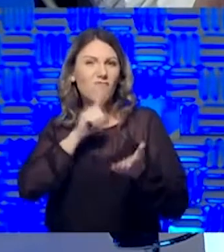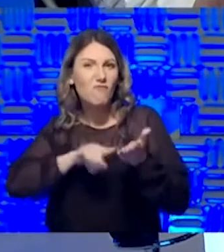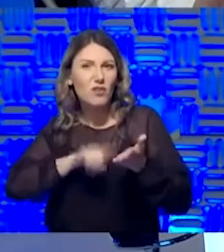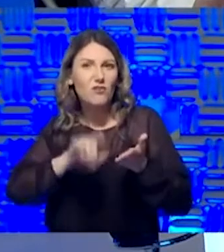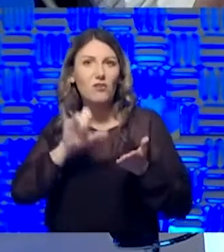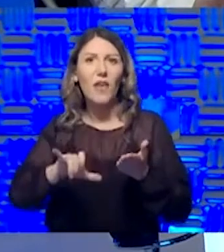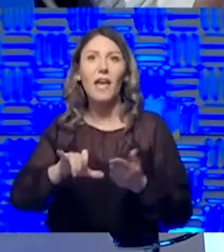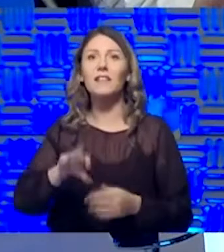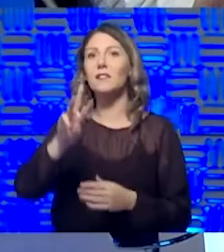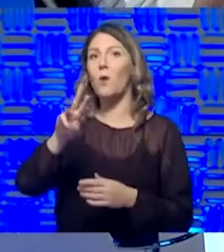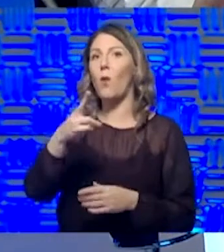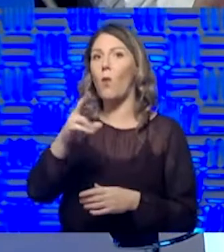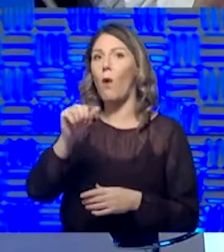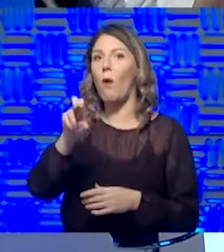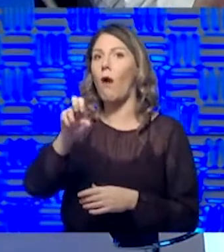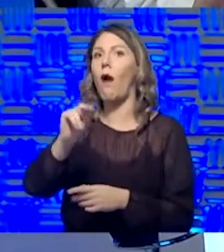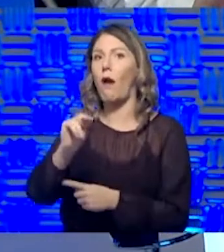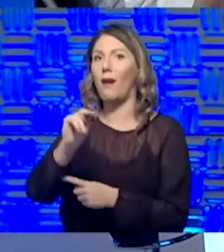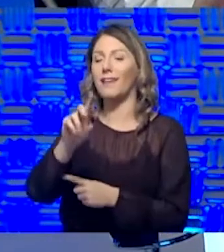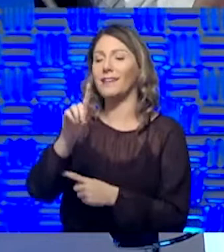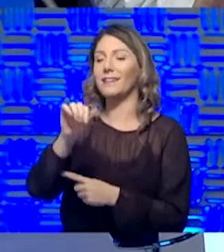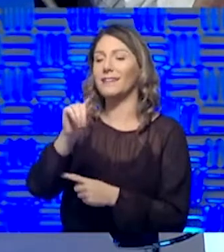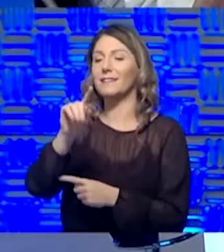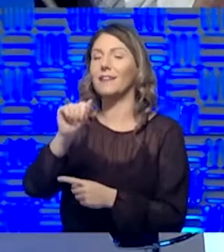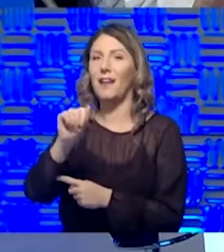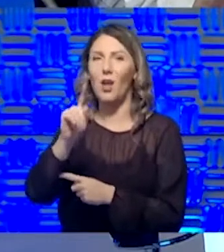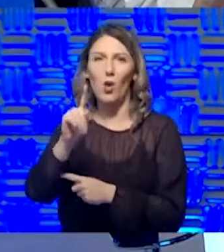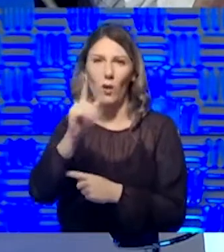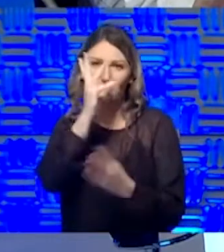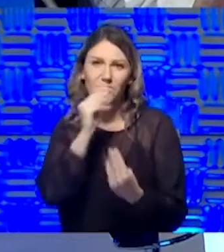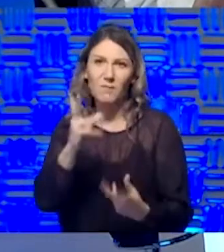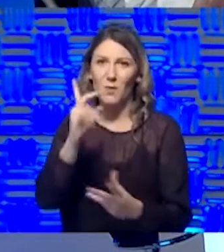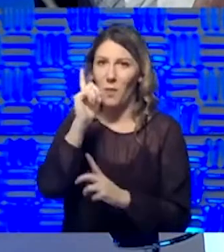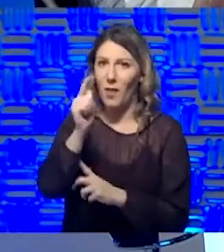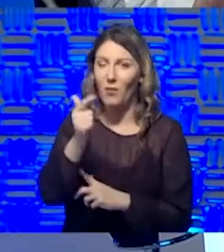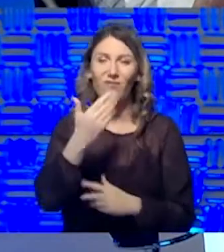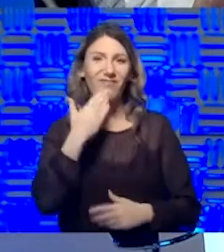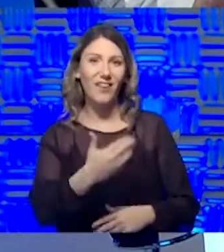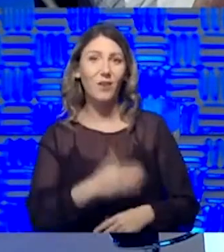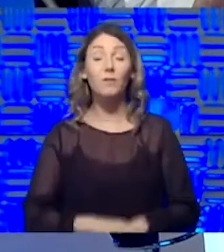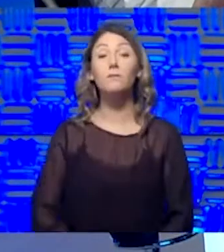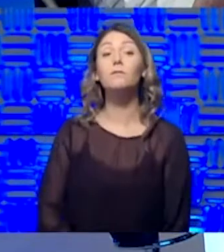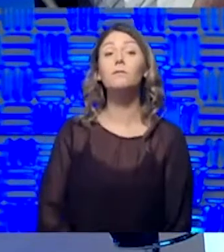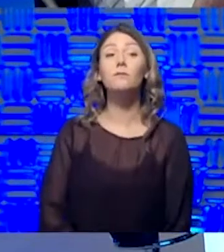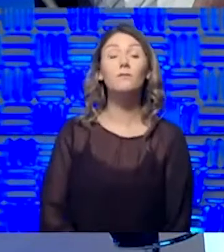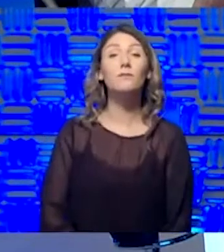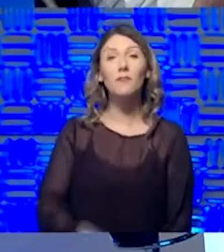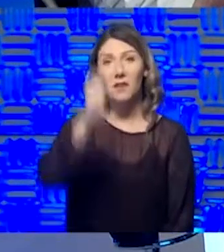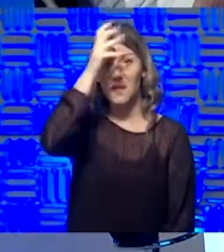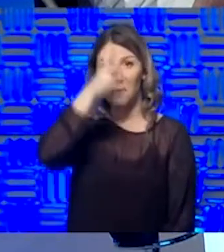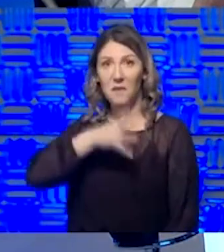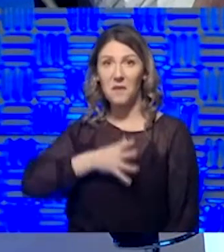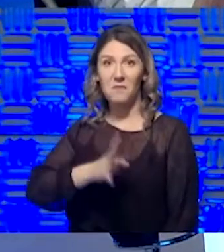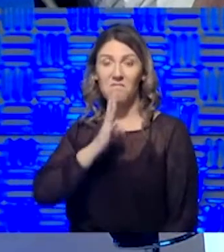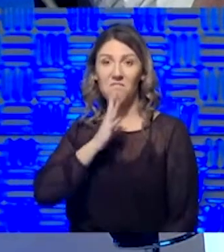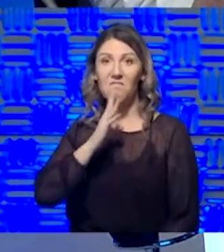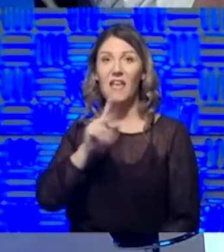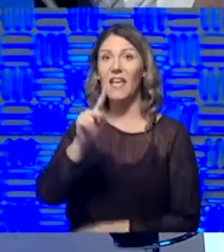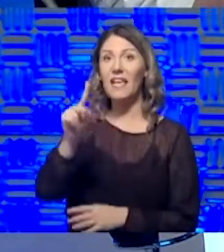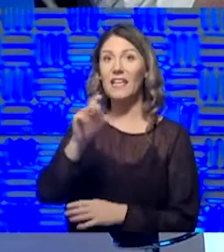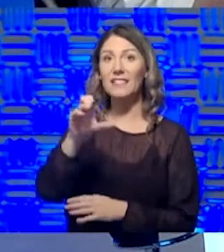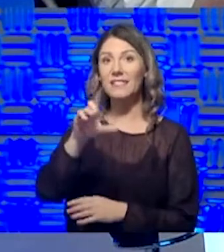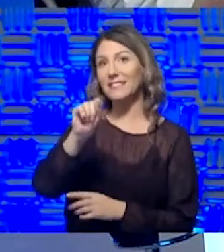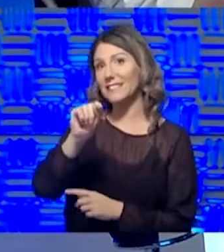So we'll get back with you about that. Okay. Thank you. Hey, Dr. Sykes. This is Mike Sherry from KCPT. Good